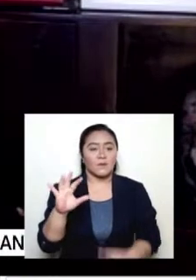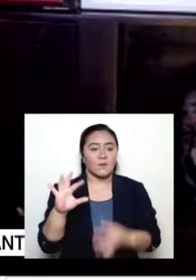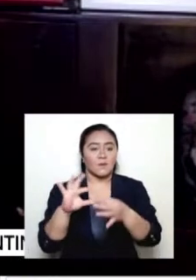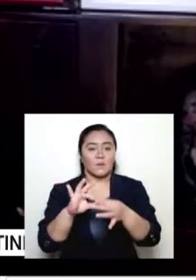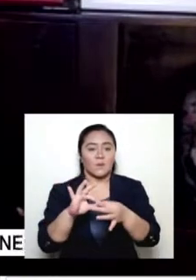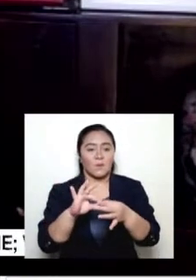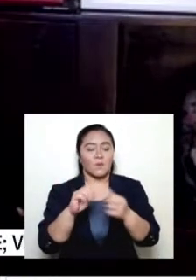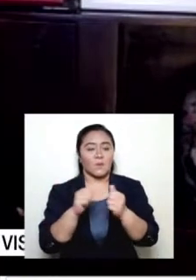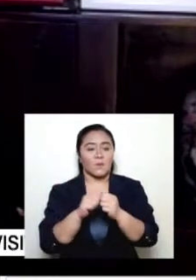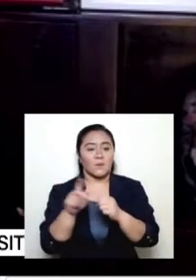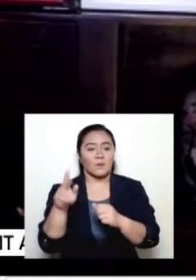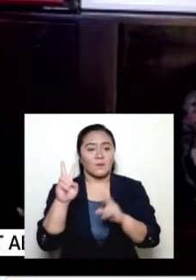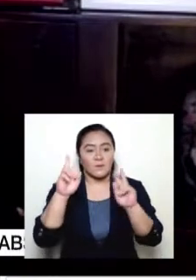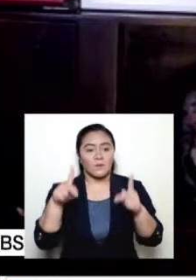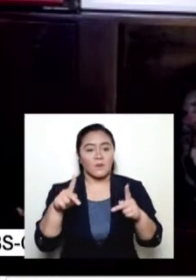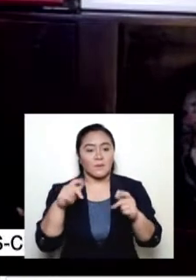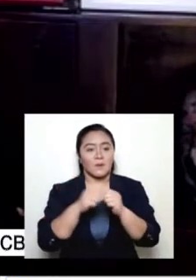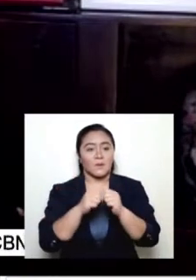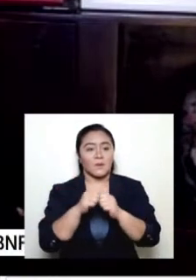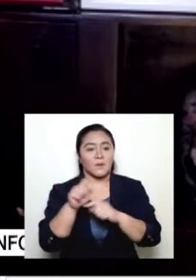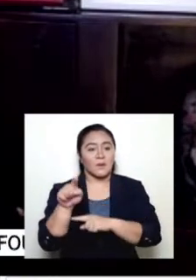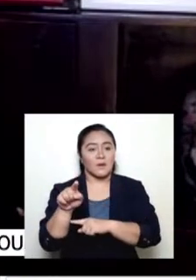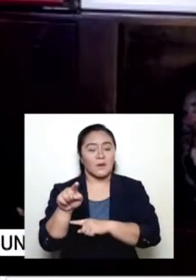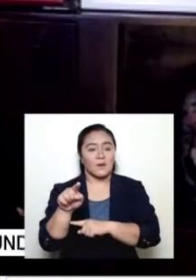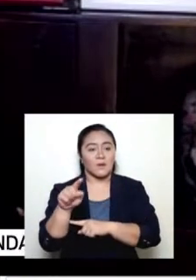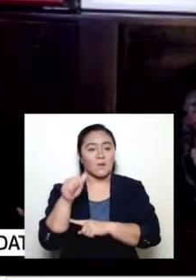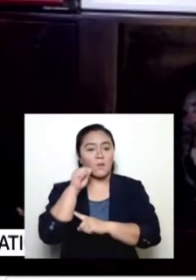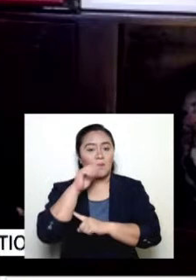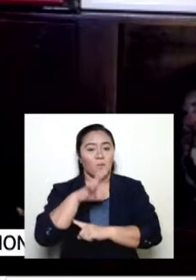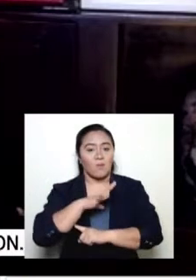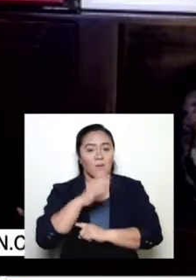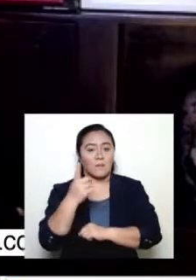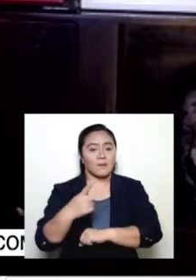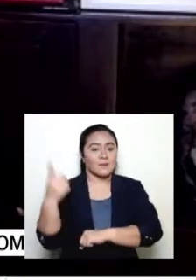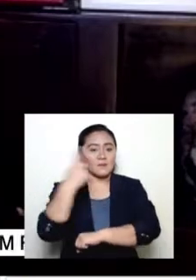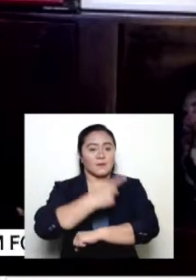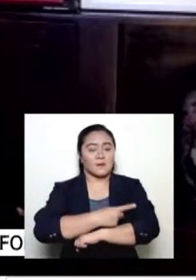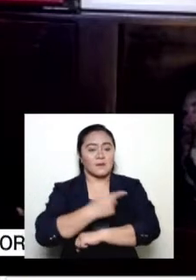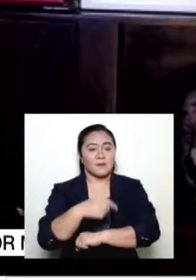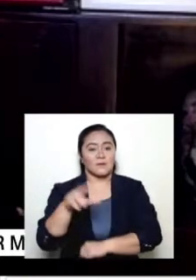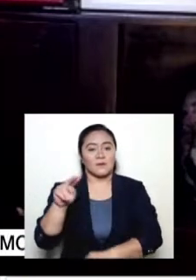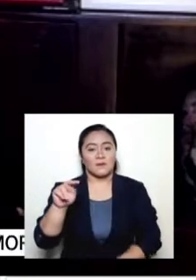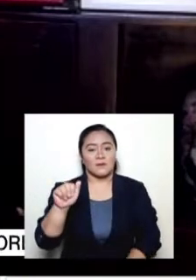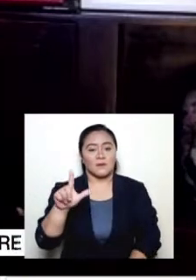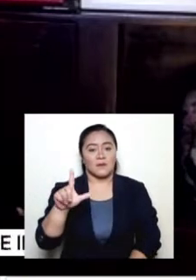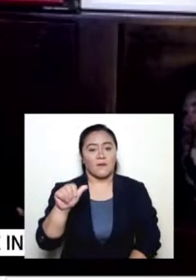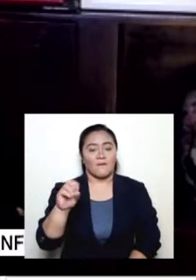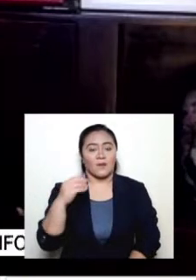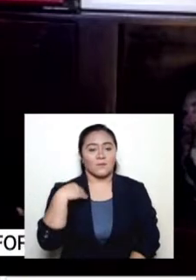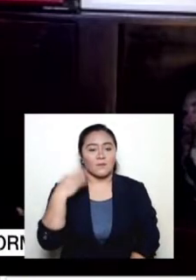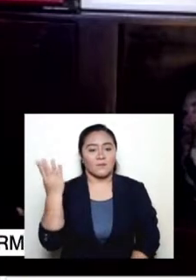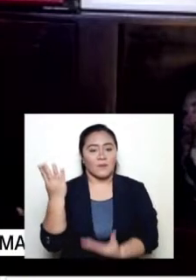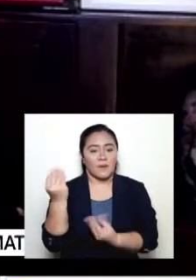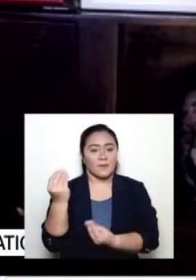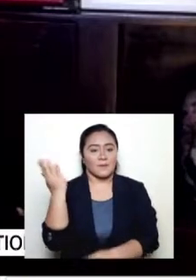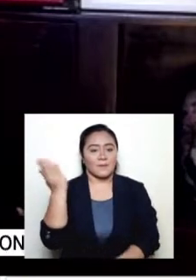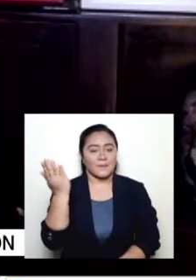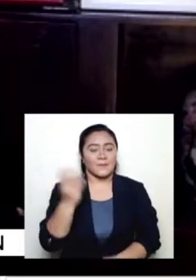Bello, join a rally to mark International Women's Day. ABS-CBN's Mike Navalio on the line now with an update.